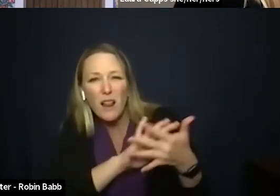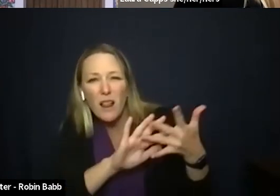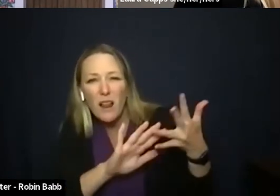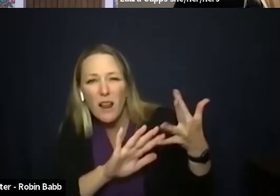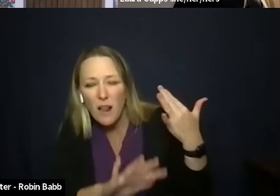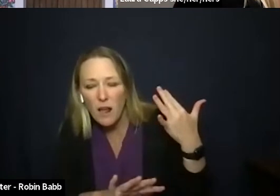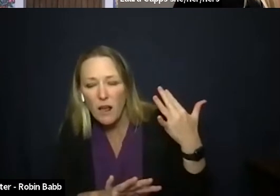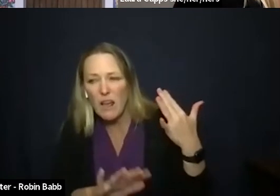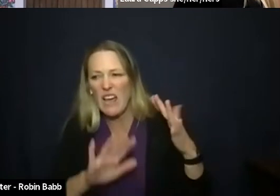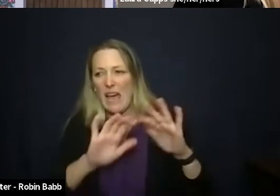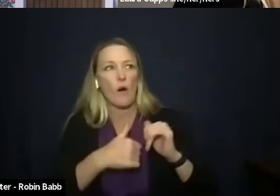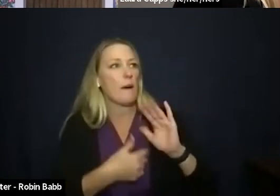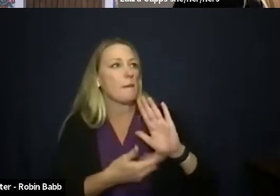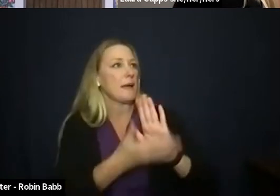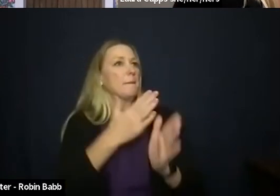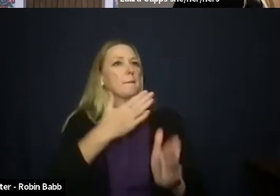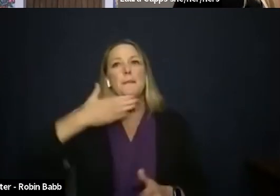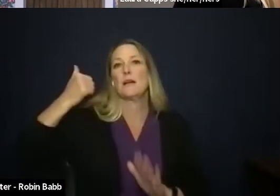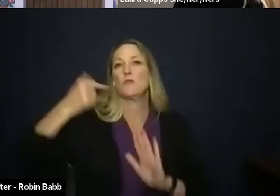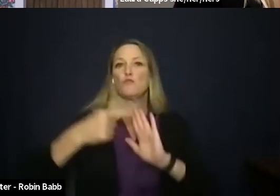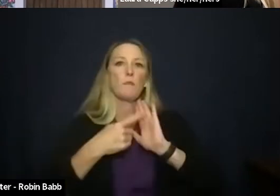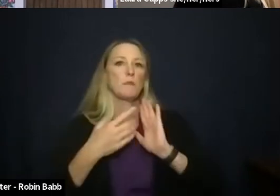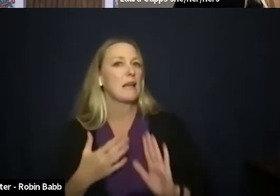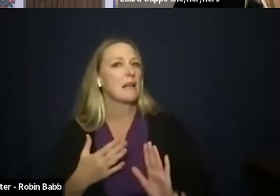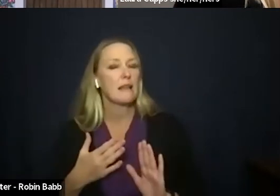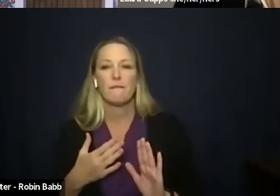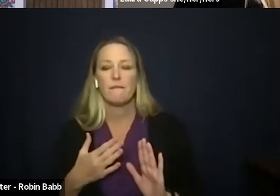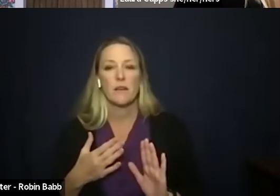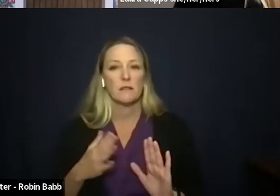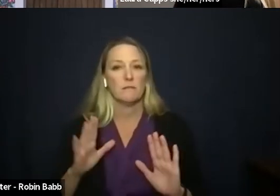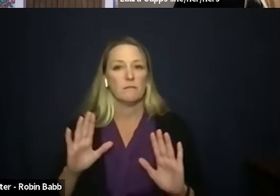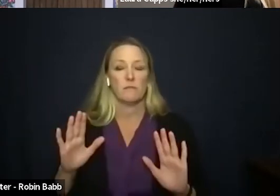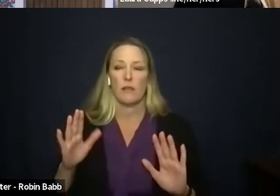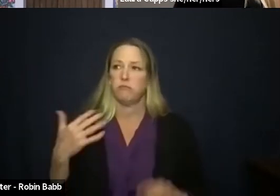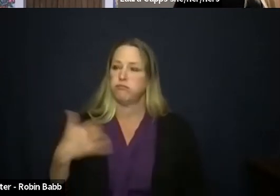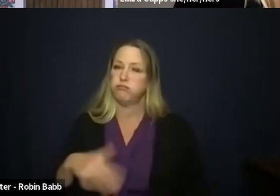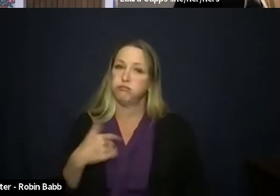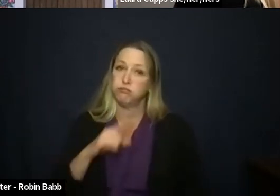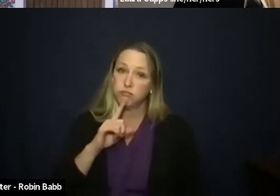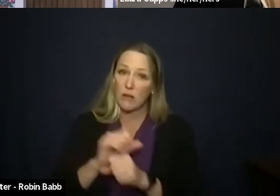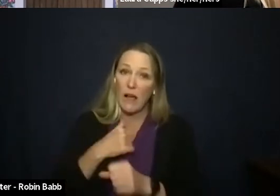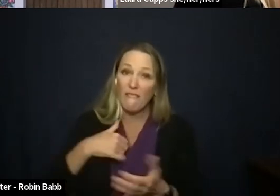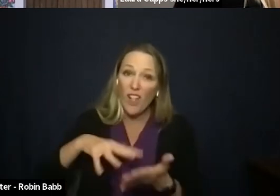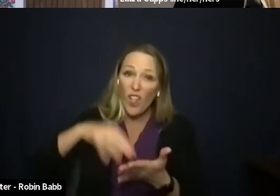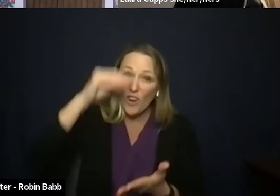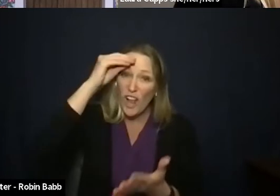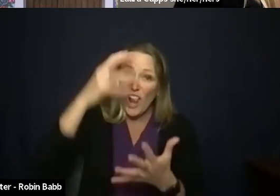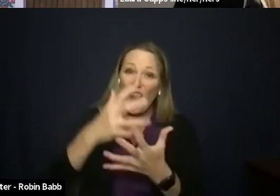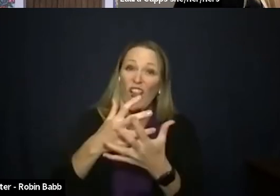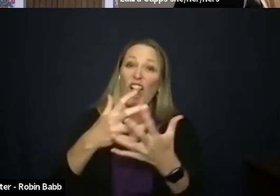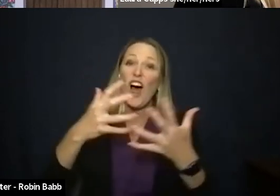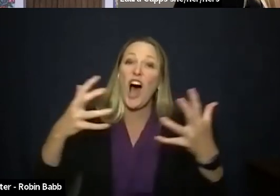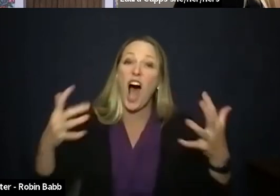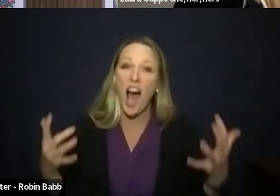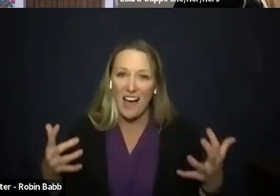to be the best representative on this board i've learned a lot of things i'll be very honest i've learned a lot of things by fire up here and that's not the